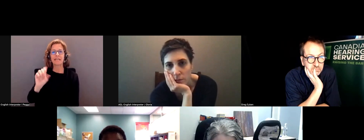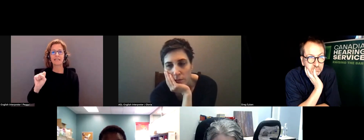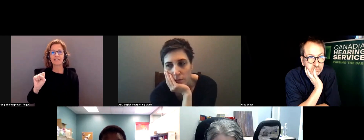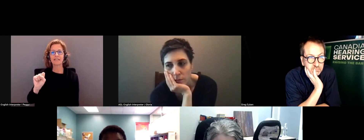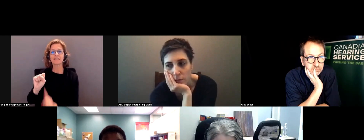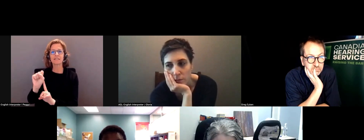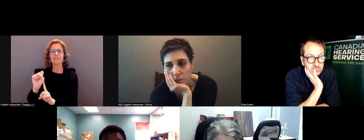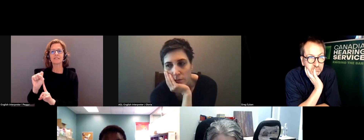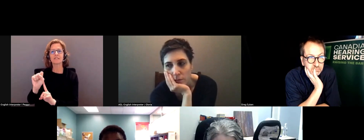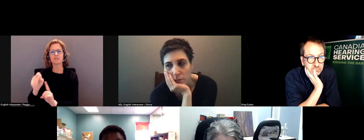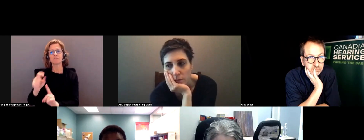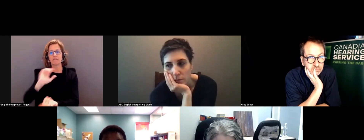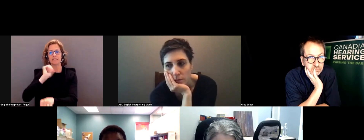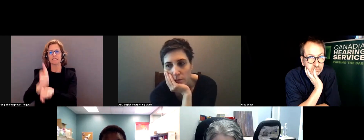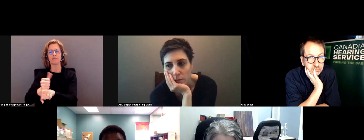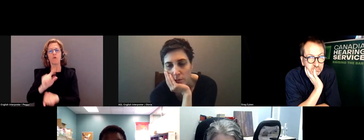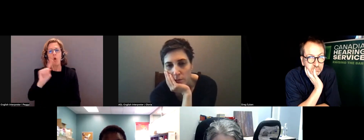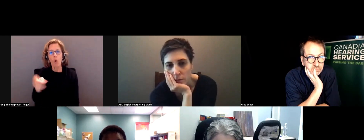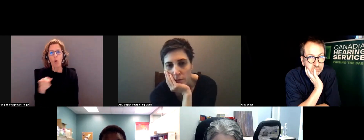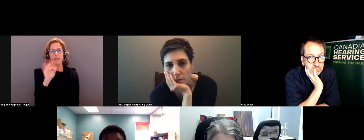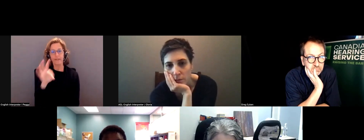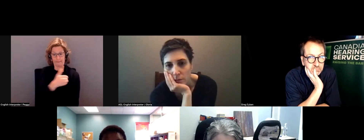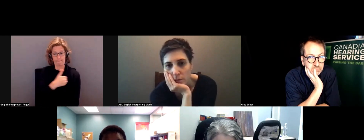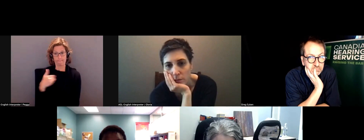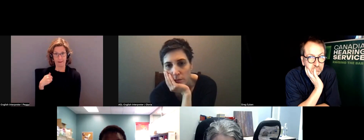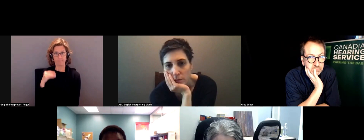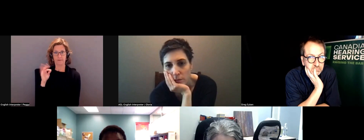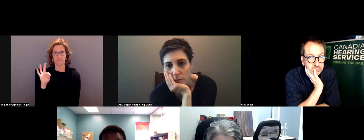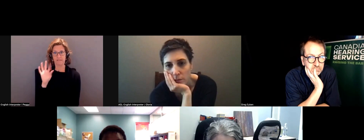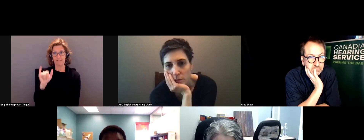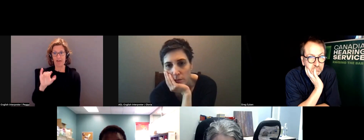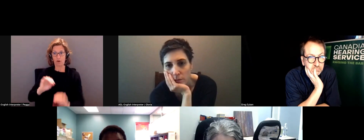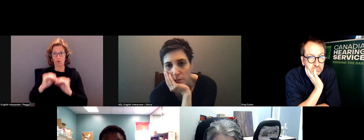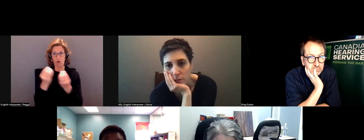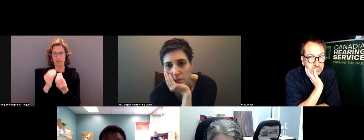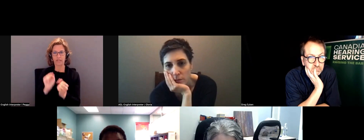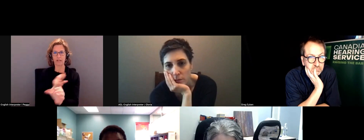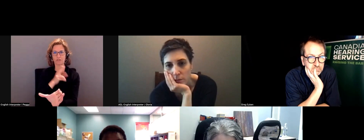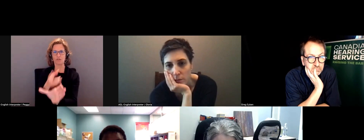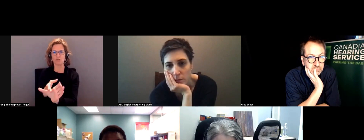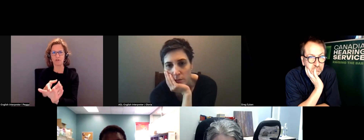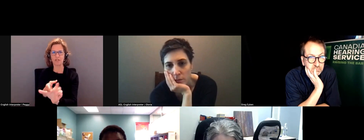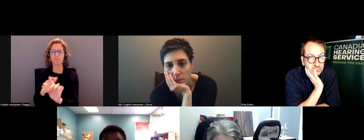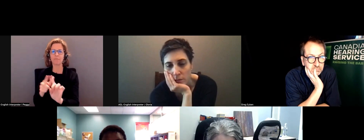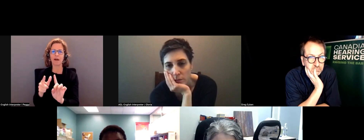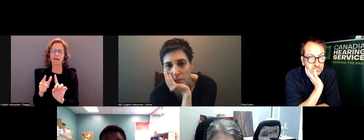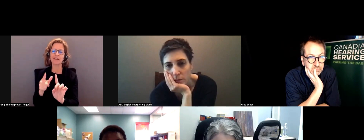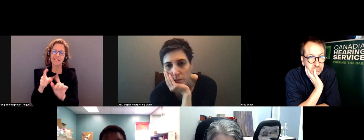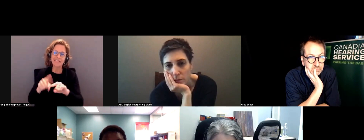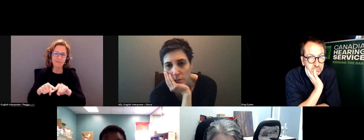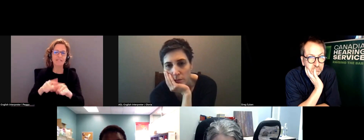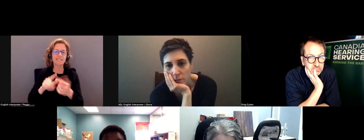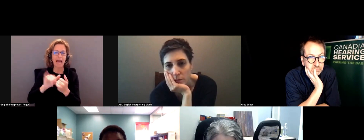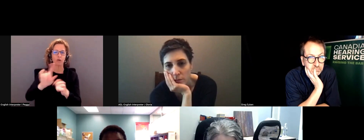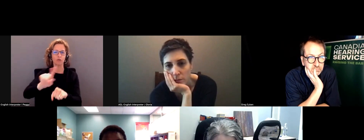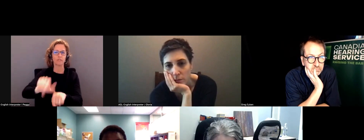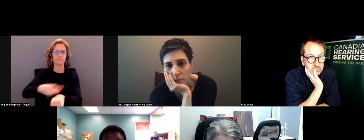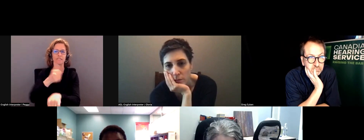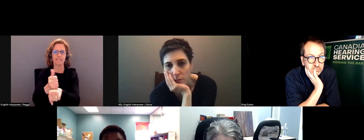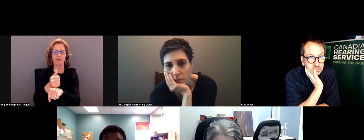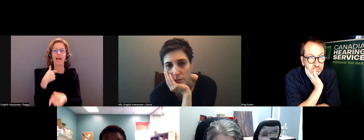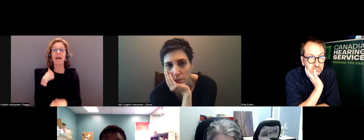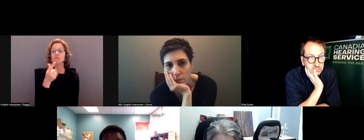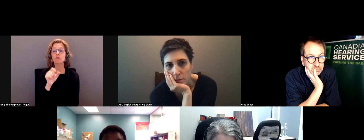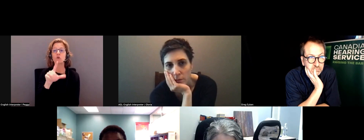can join in, or sometimes that happens as well. But we see that usually with Google Workspace setups where you have an admin and